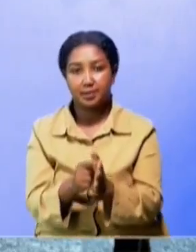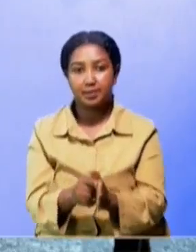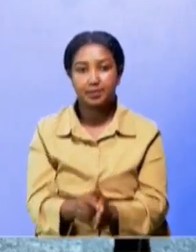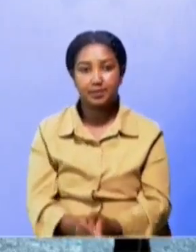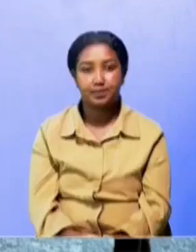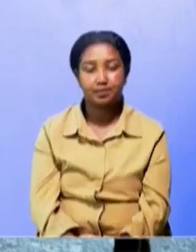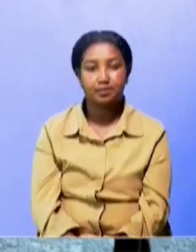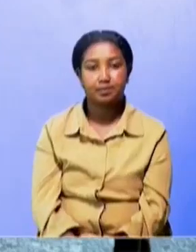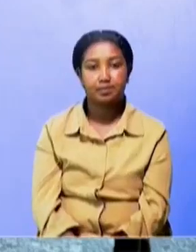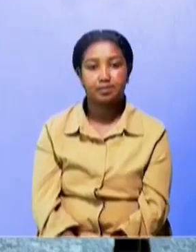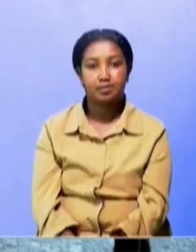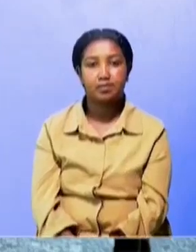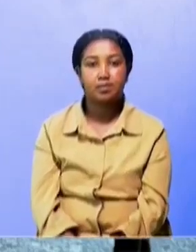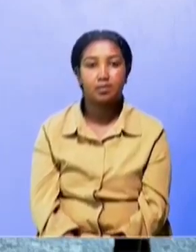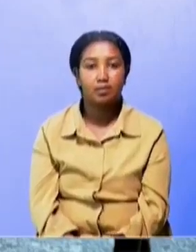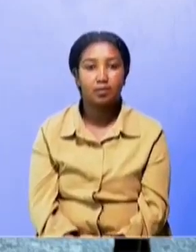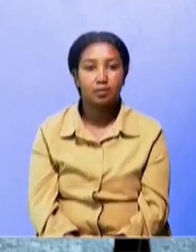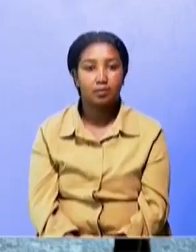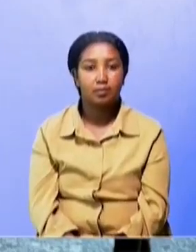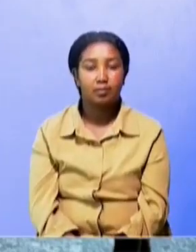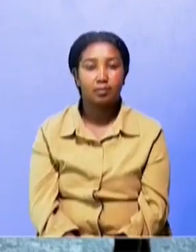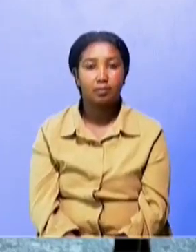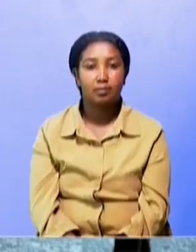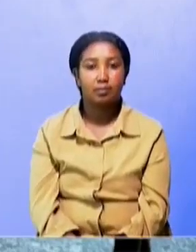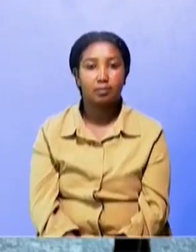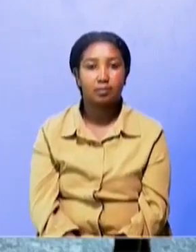Right? Okay.